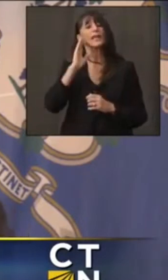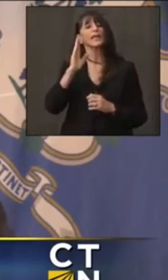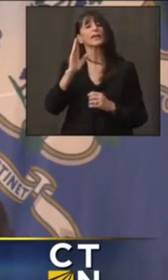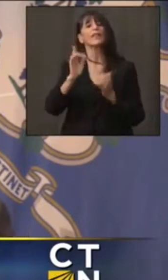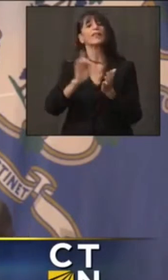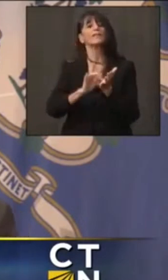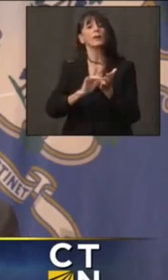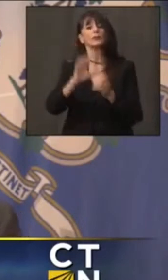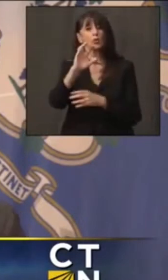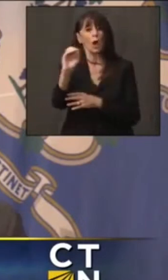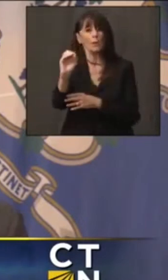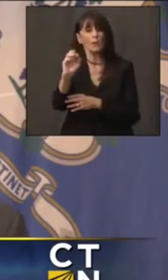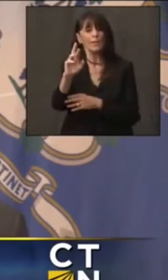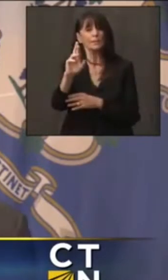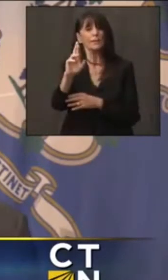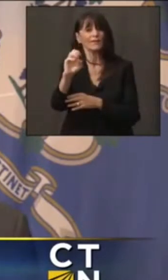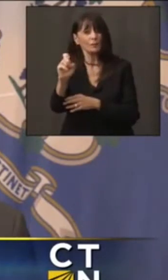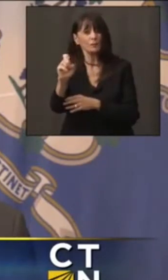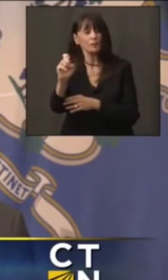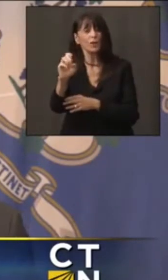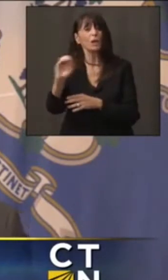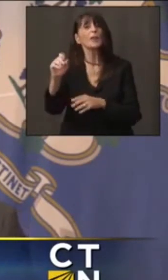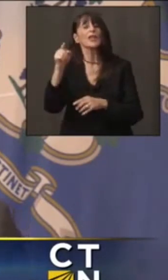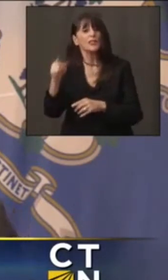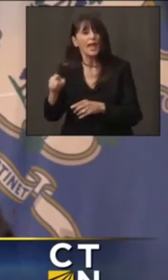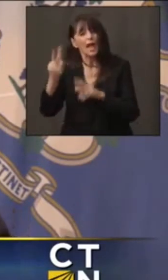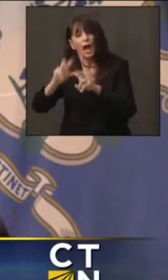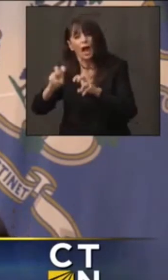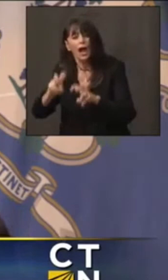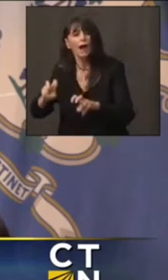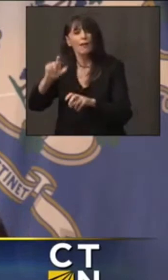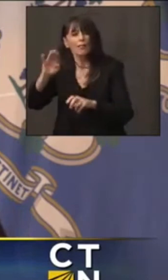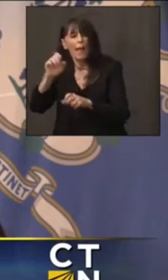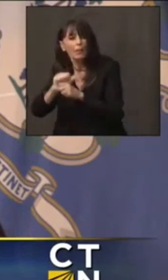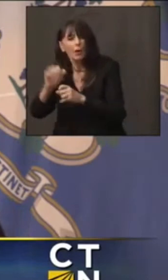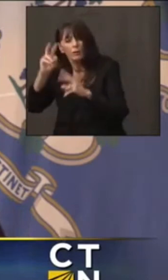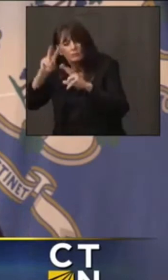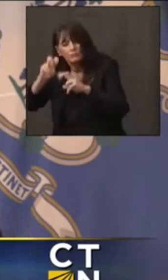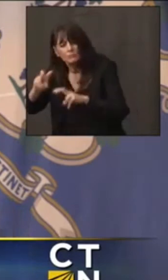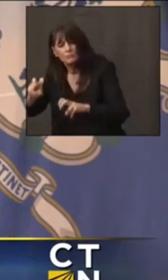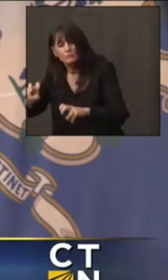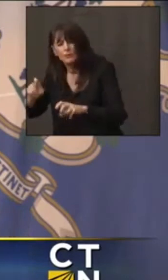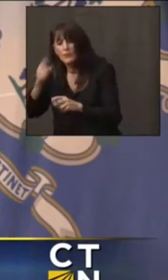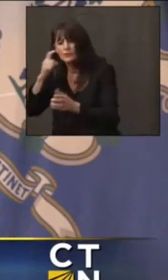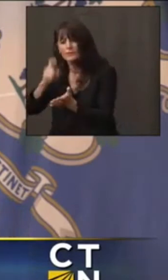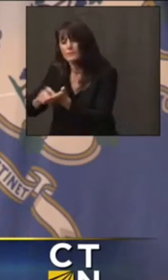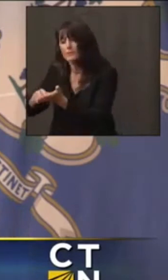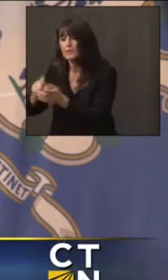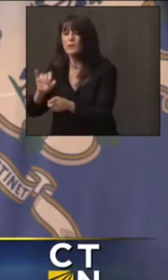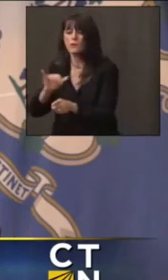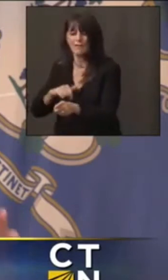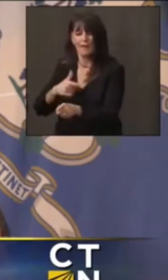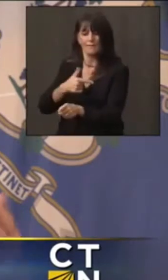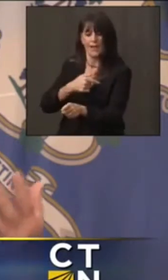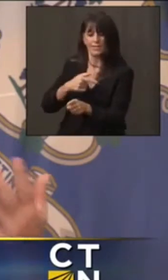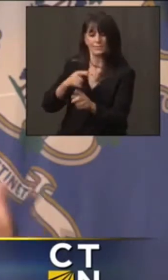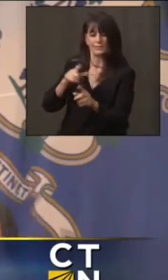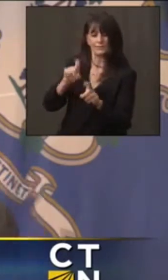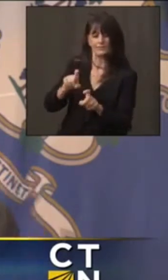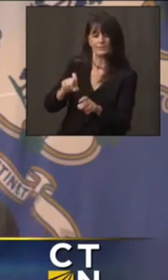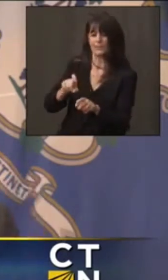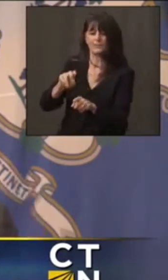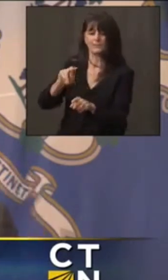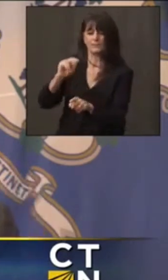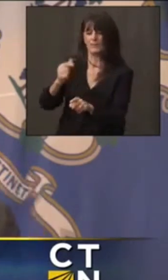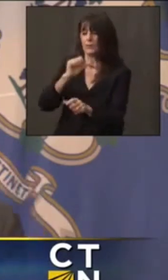And they're the ones doing the clinical trials. They're the ones that say, hey, there have been some infections or adverse reactions in this category or that